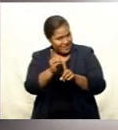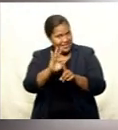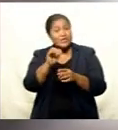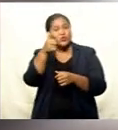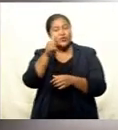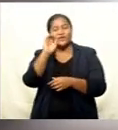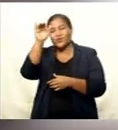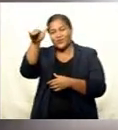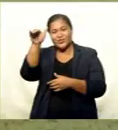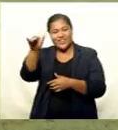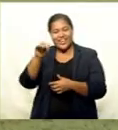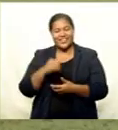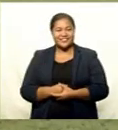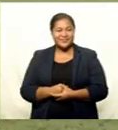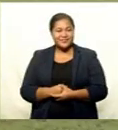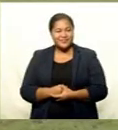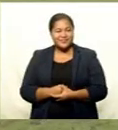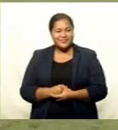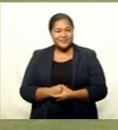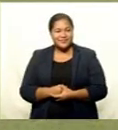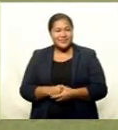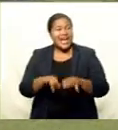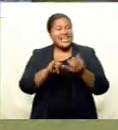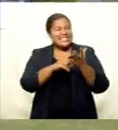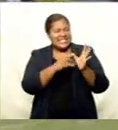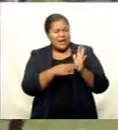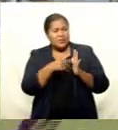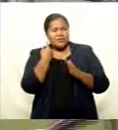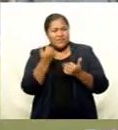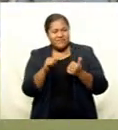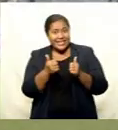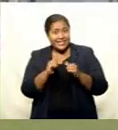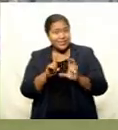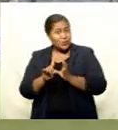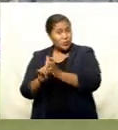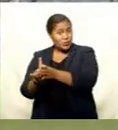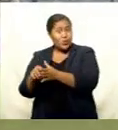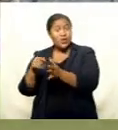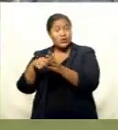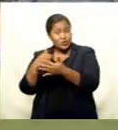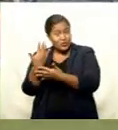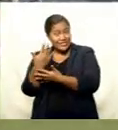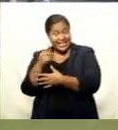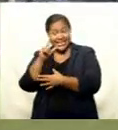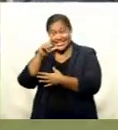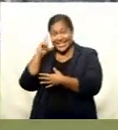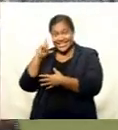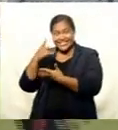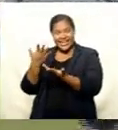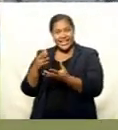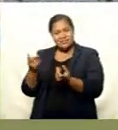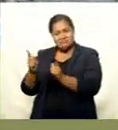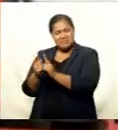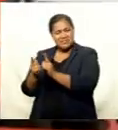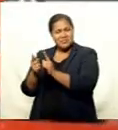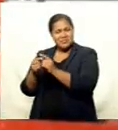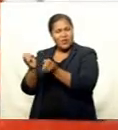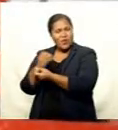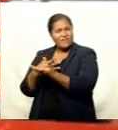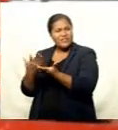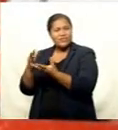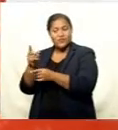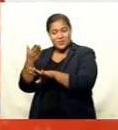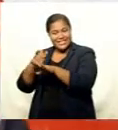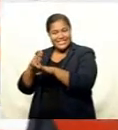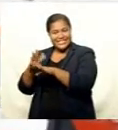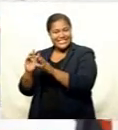future. Samusamu Vonre completed his quarantine on Tuesday and yesterday met with officials from his new